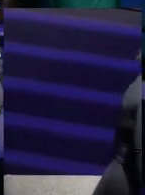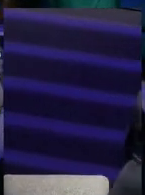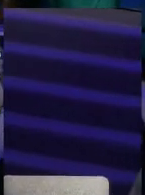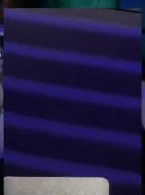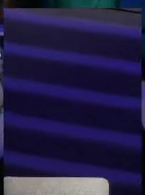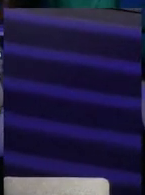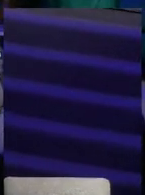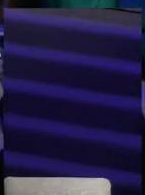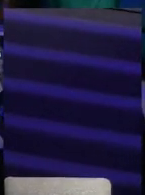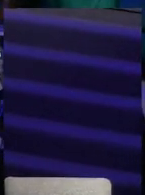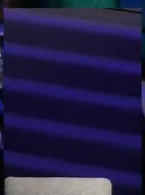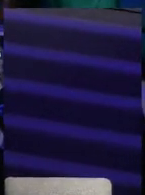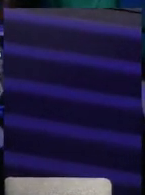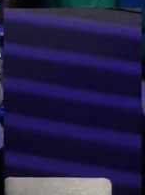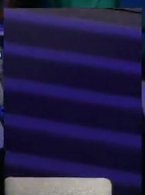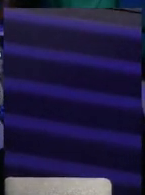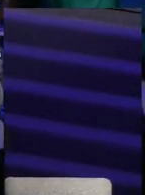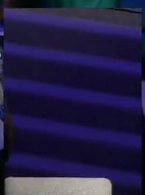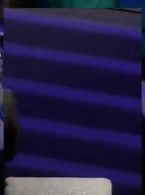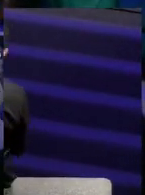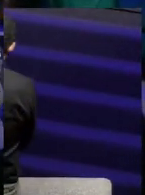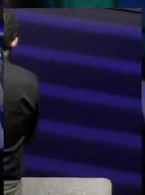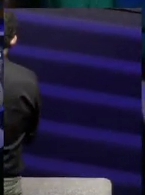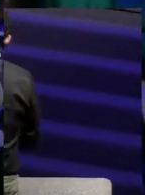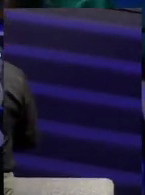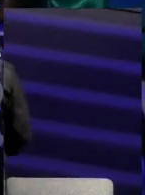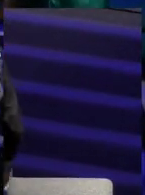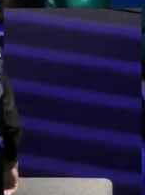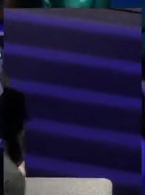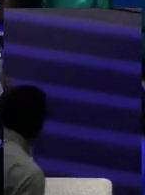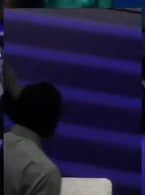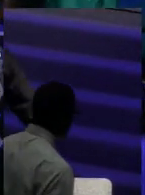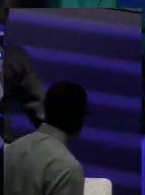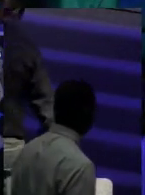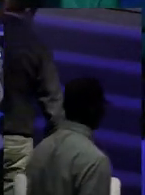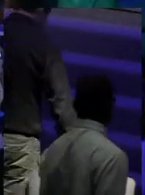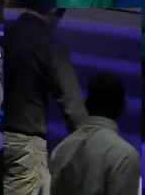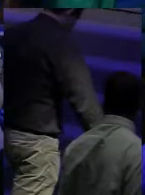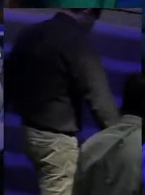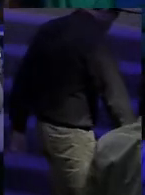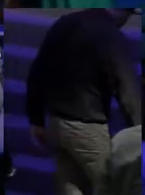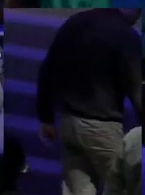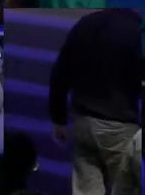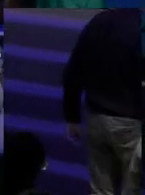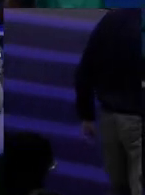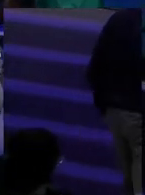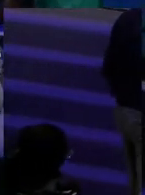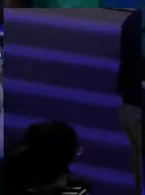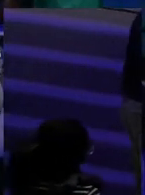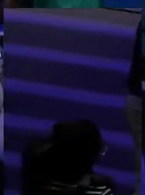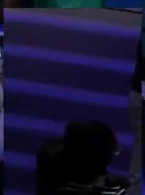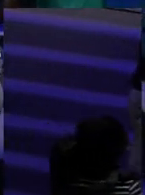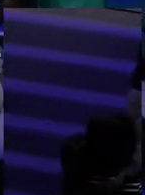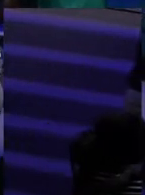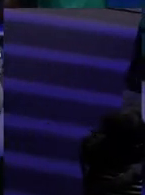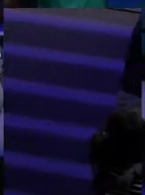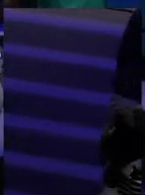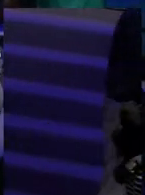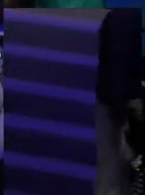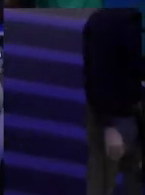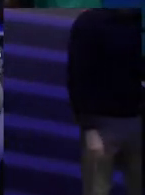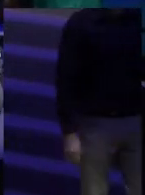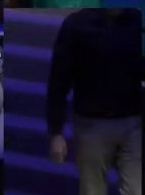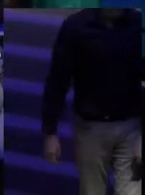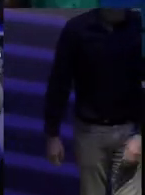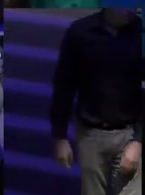all the way as close. With your hands lifted up and say, Lord Jesus, I want to be a friend to you, Lord God. And I want you to be